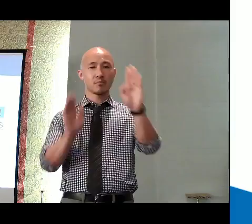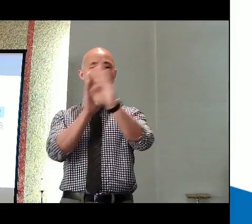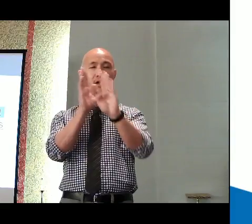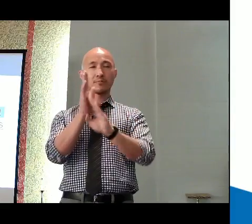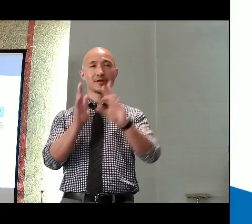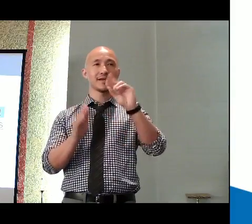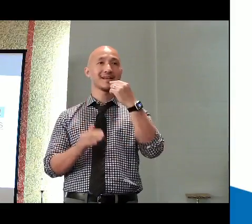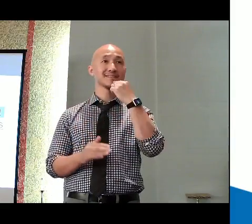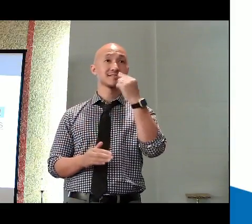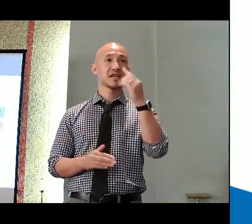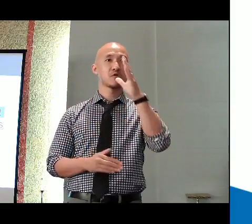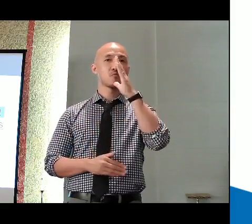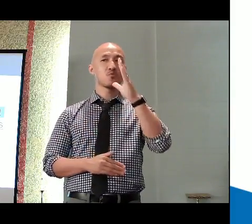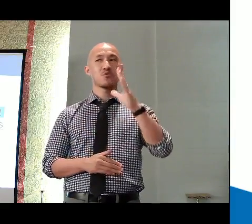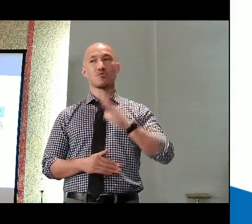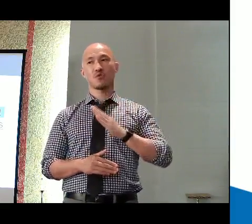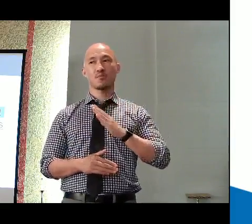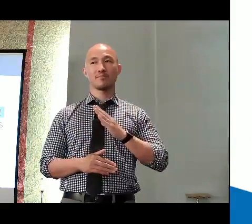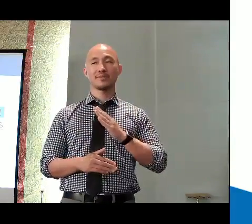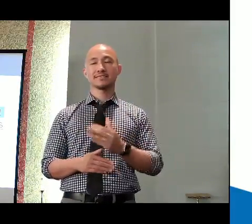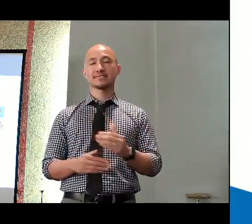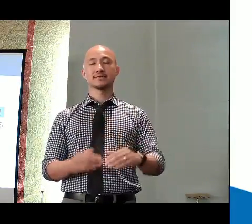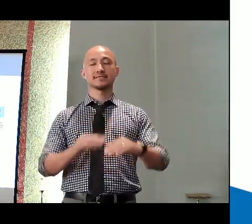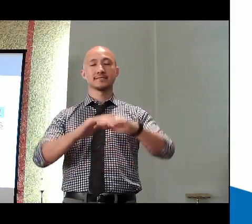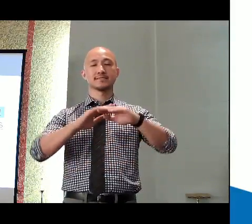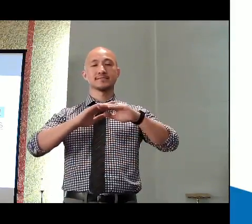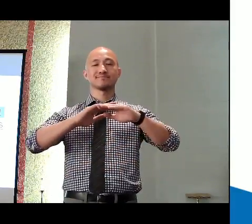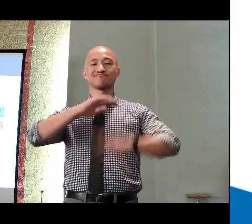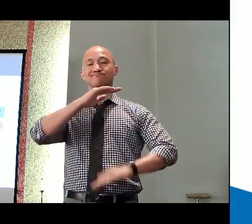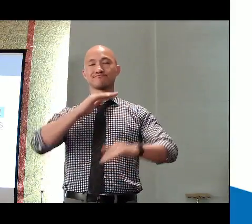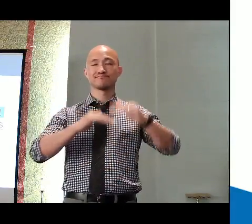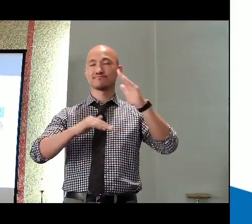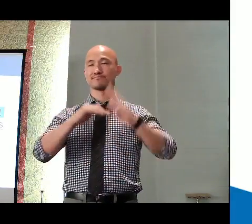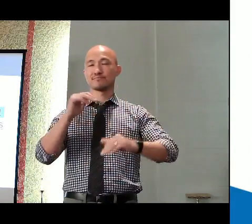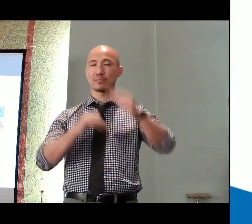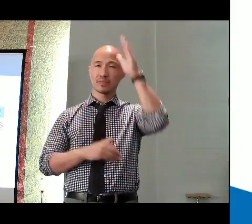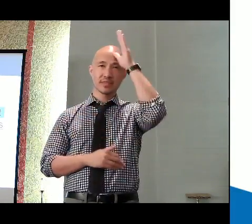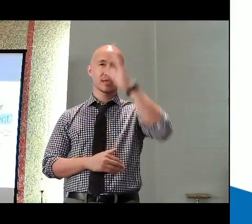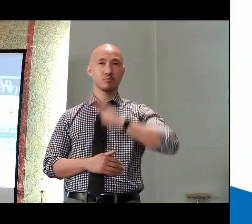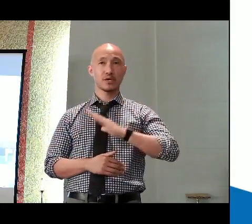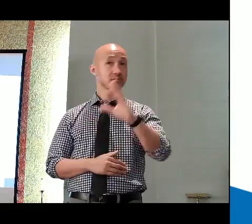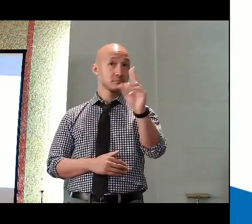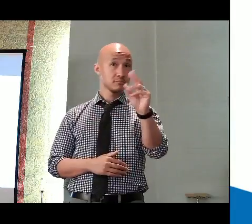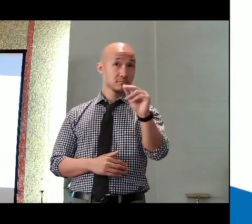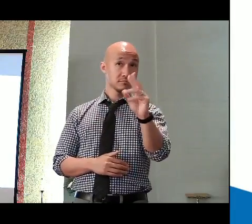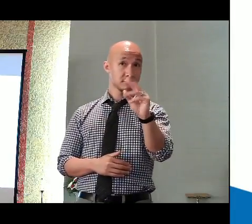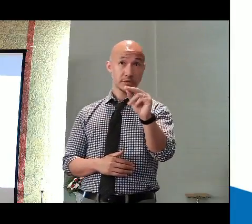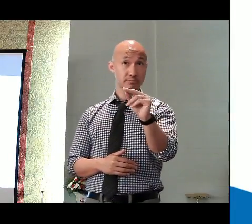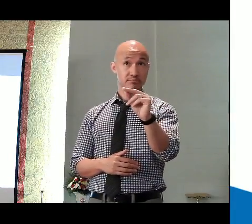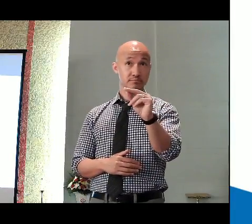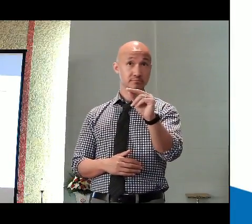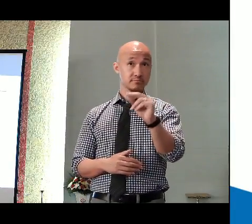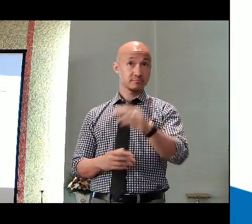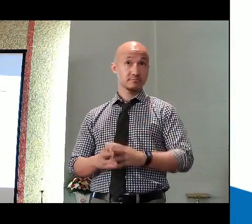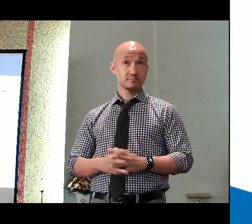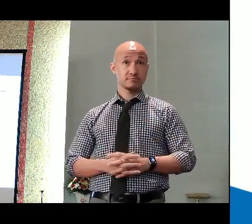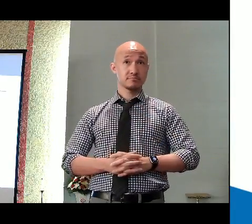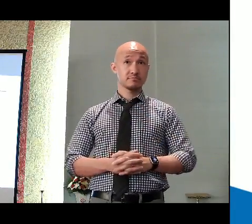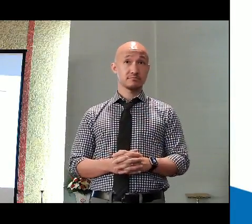that underlined part. They're heirs with you. So we're both valuable. It also doesn't